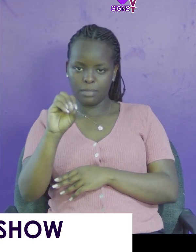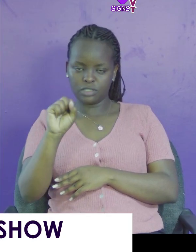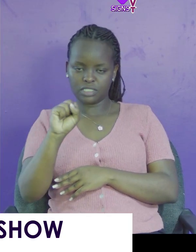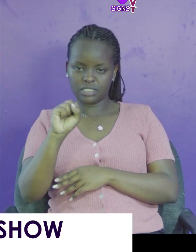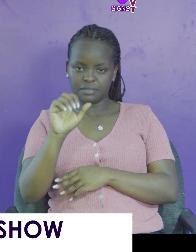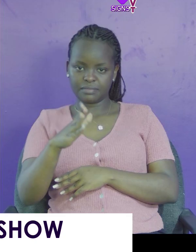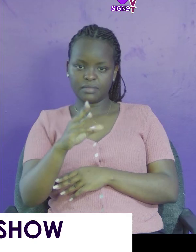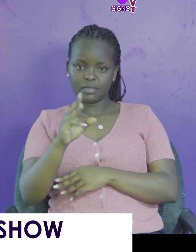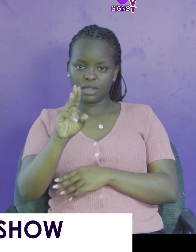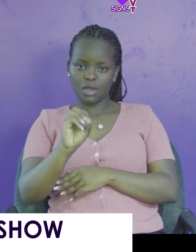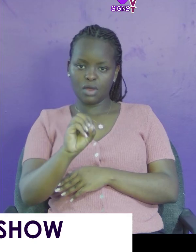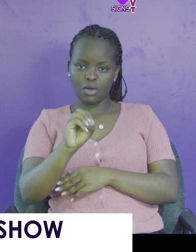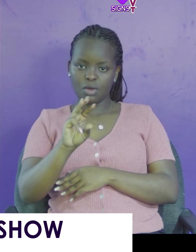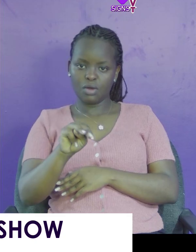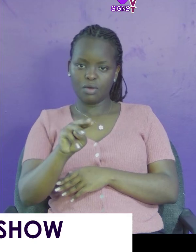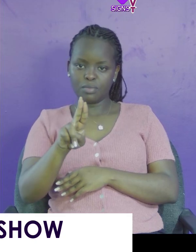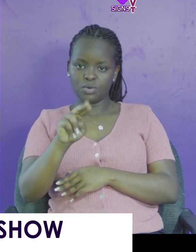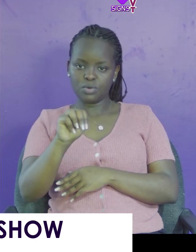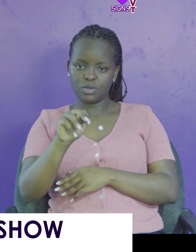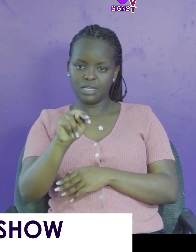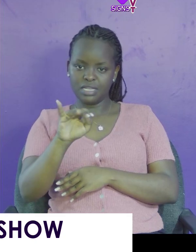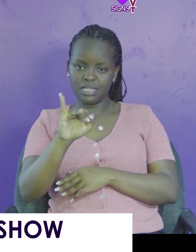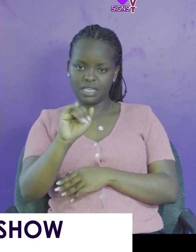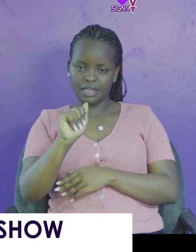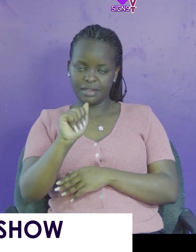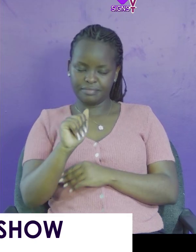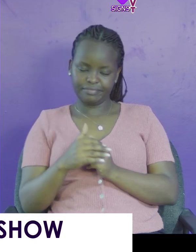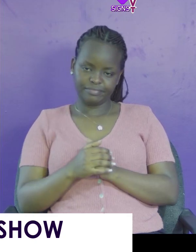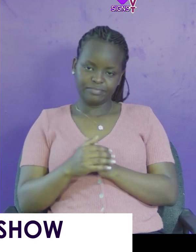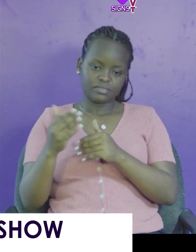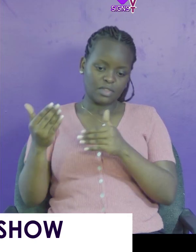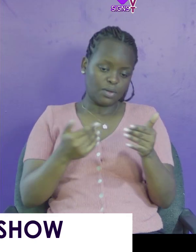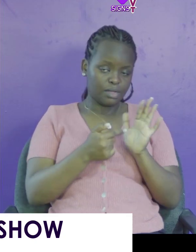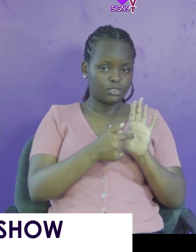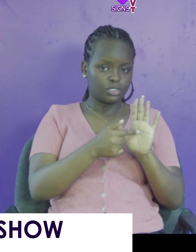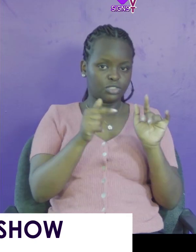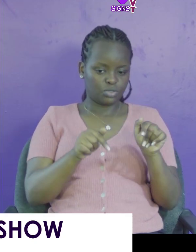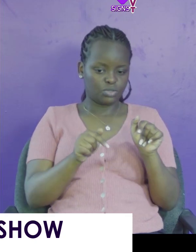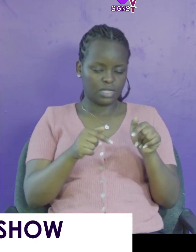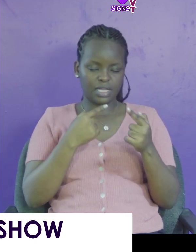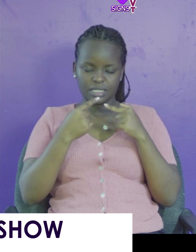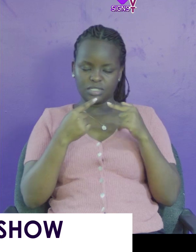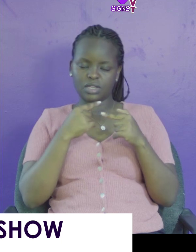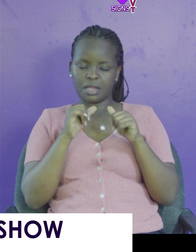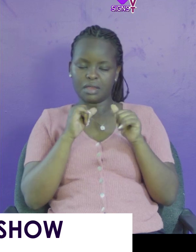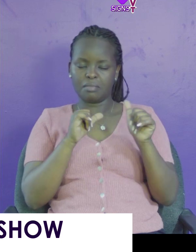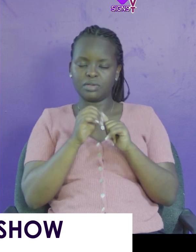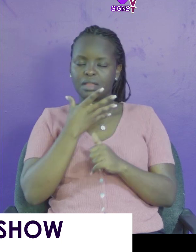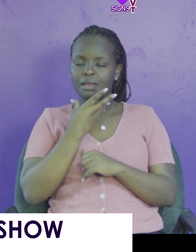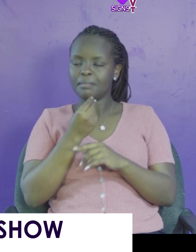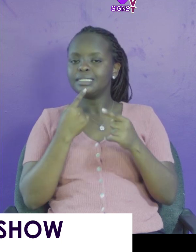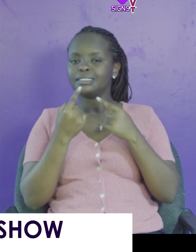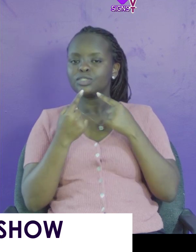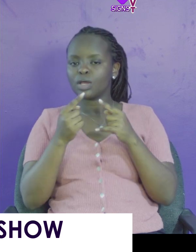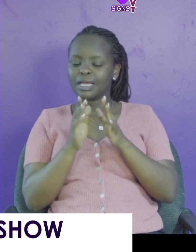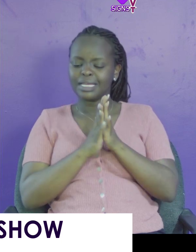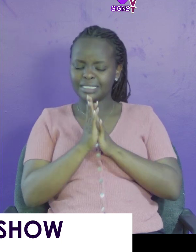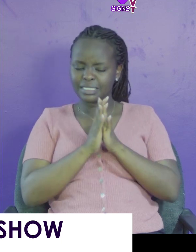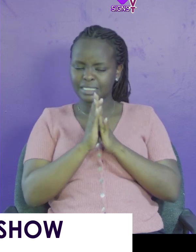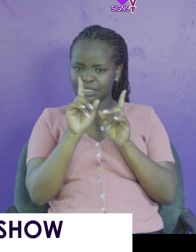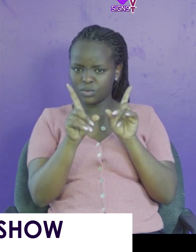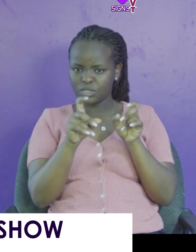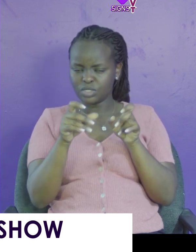Amos Omumia. Thank you. Welcome to the show today. We are talking about man Thank talk. you. Let me ask you an interesting question.